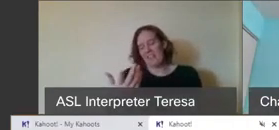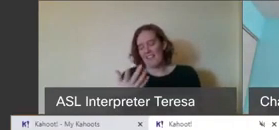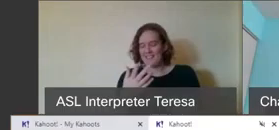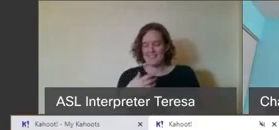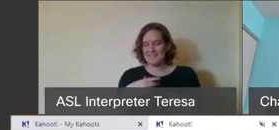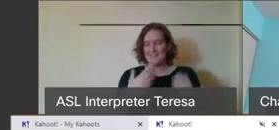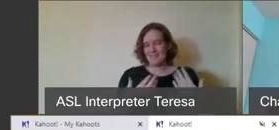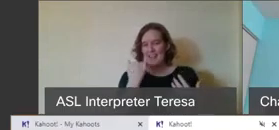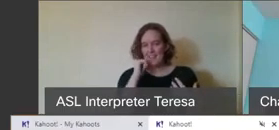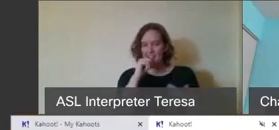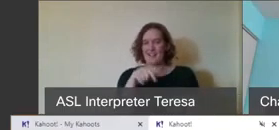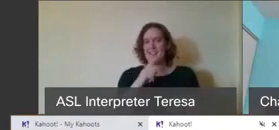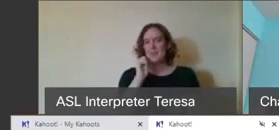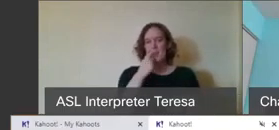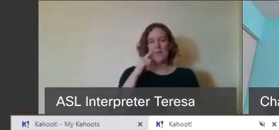So again, that's